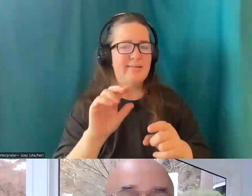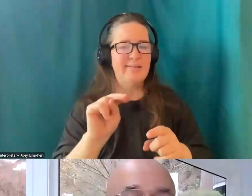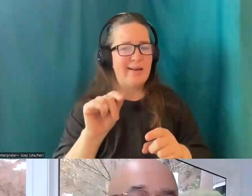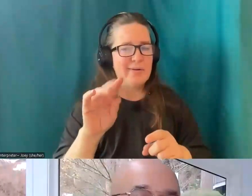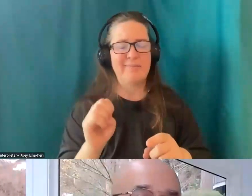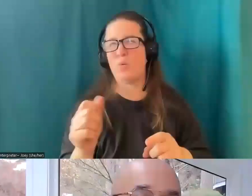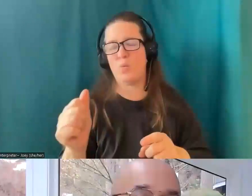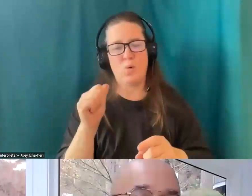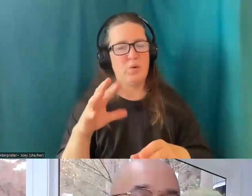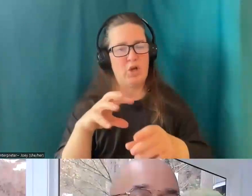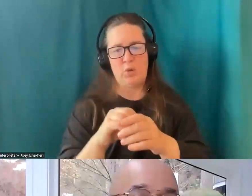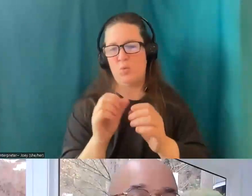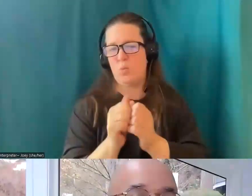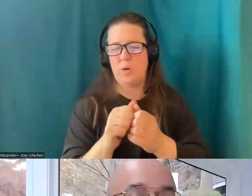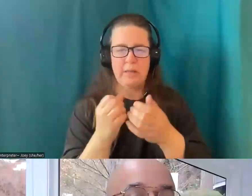for your application.